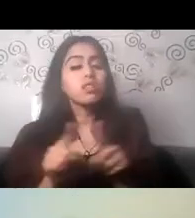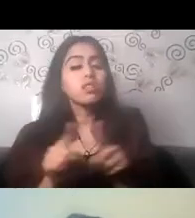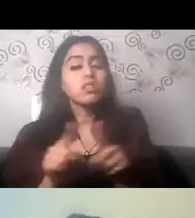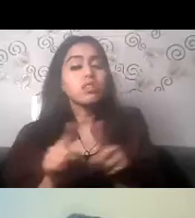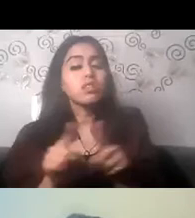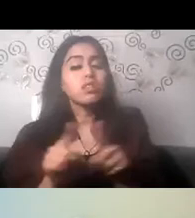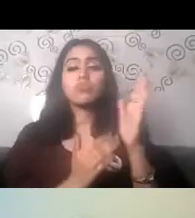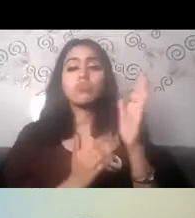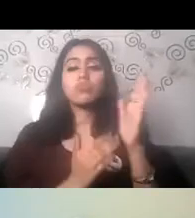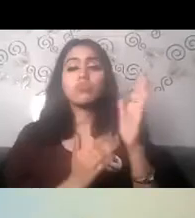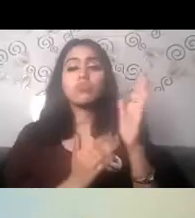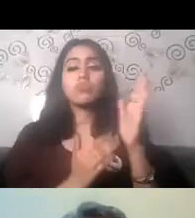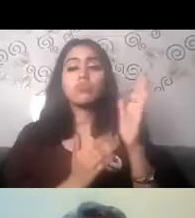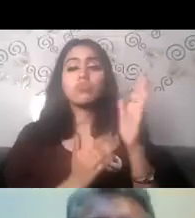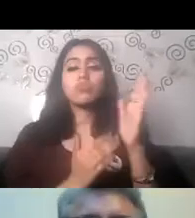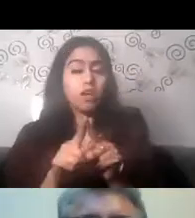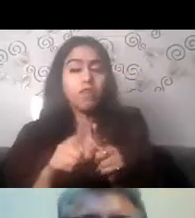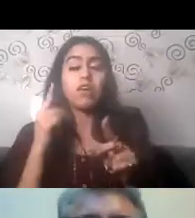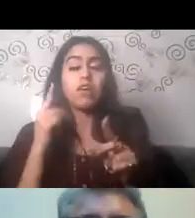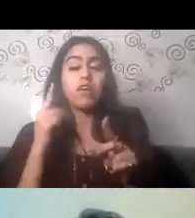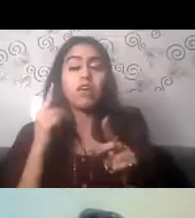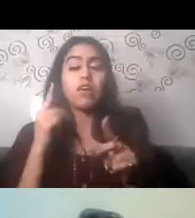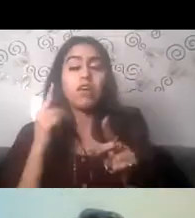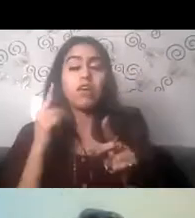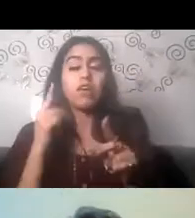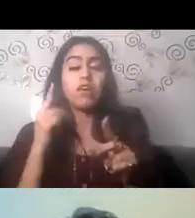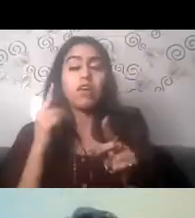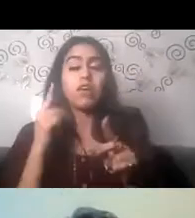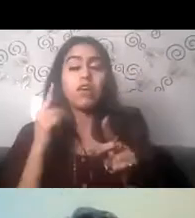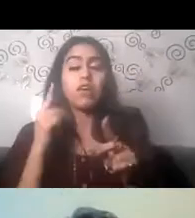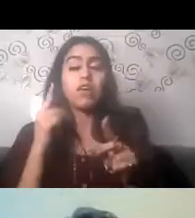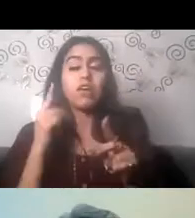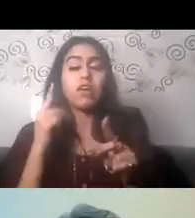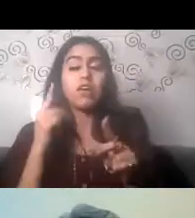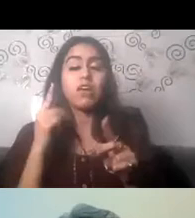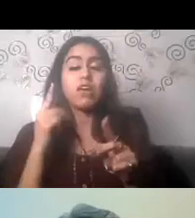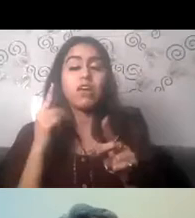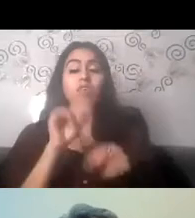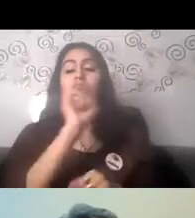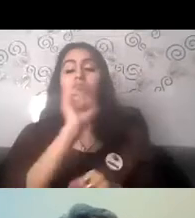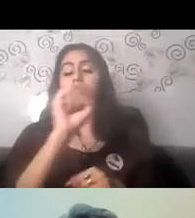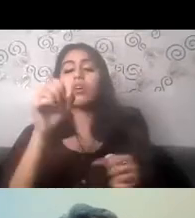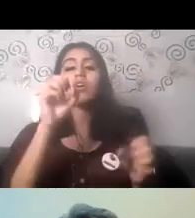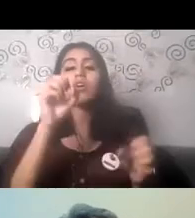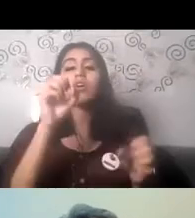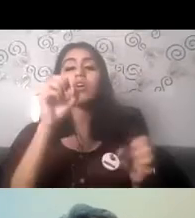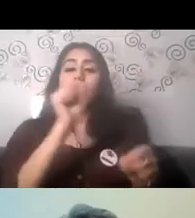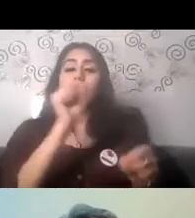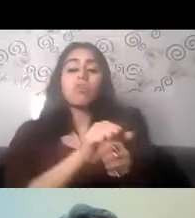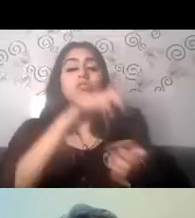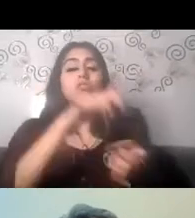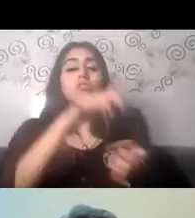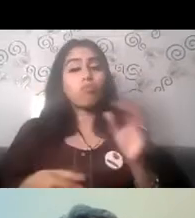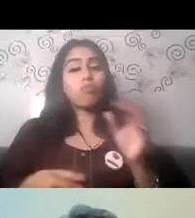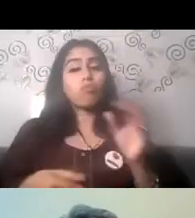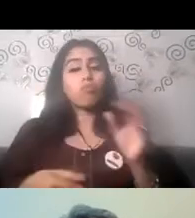seen in hiring people with disability, do you see that your workplace has more disabled people than